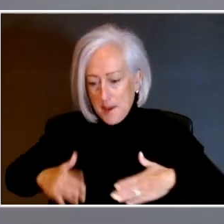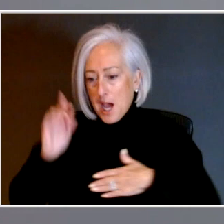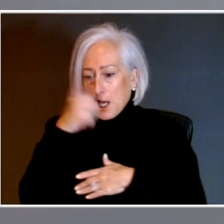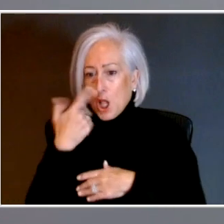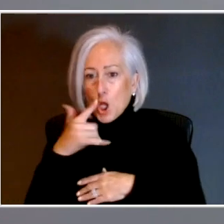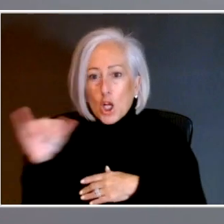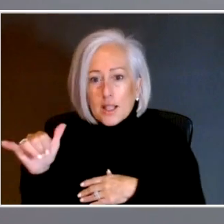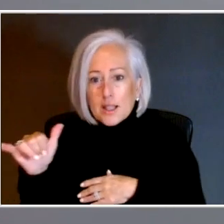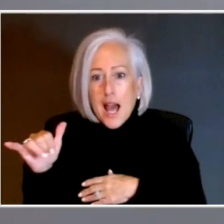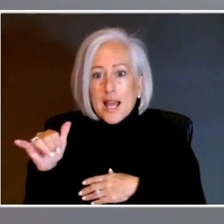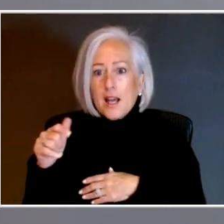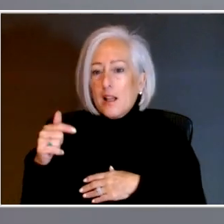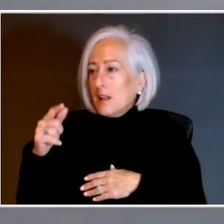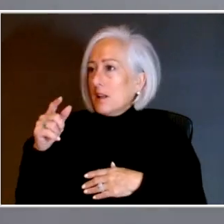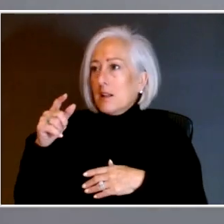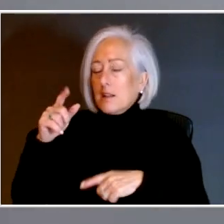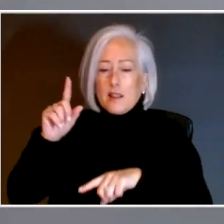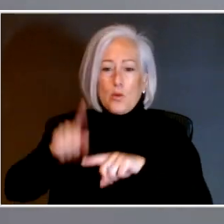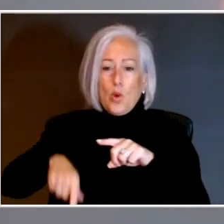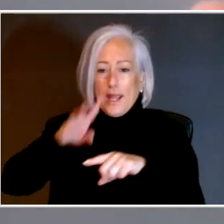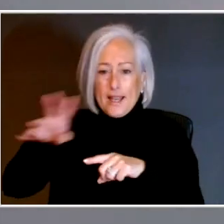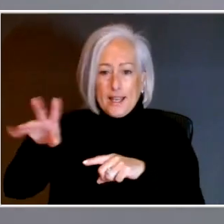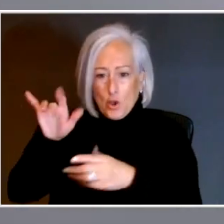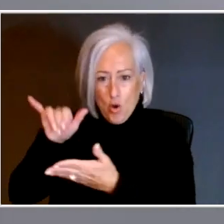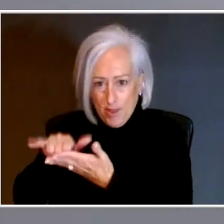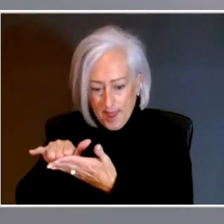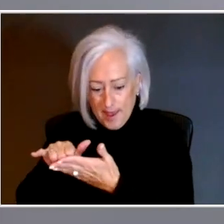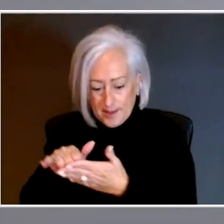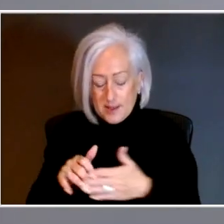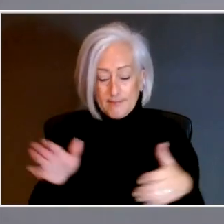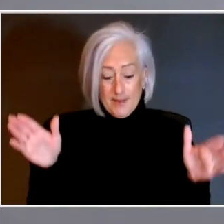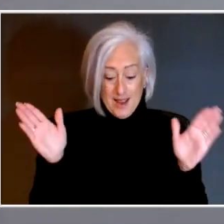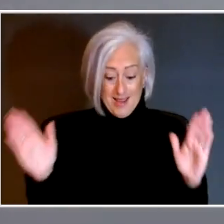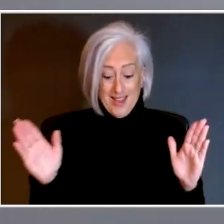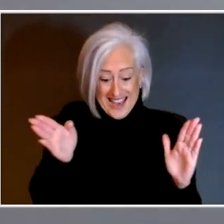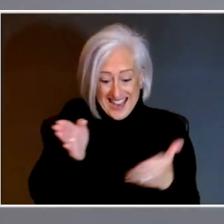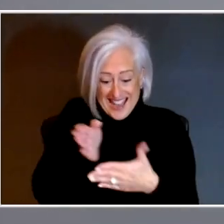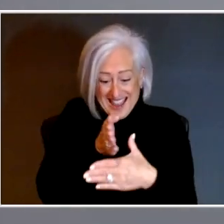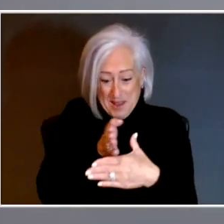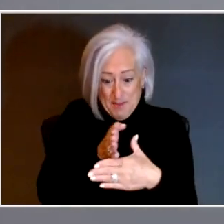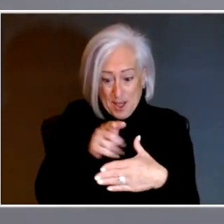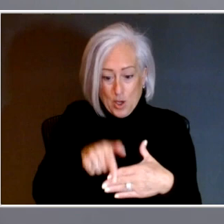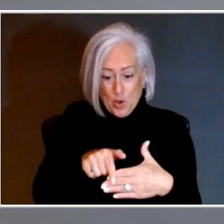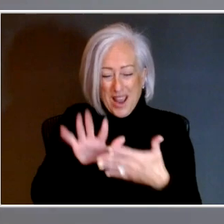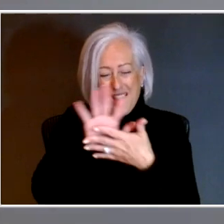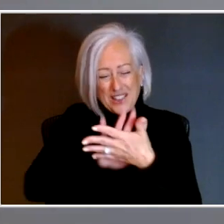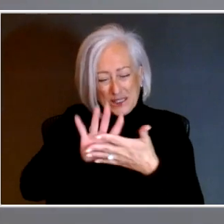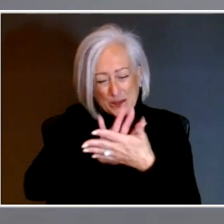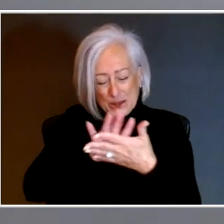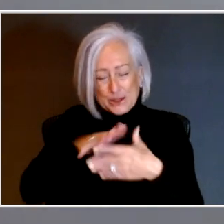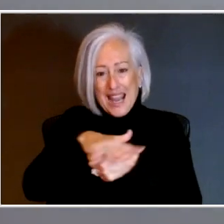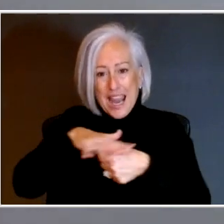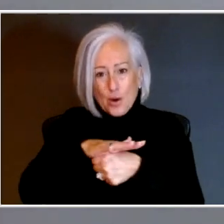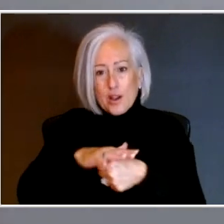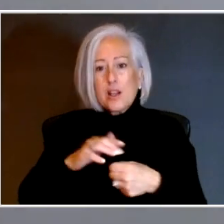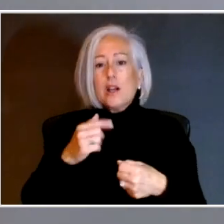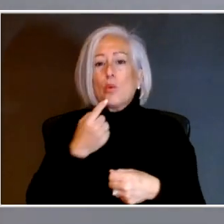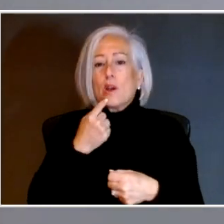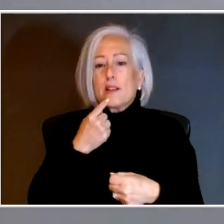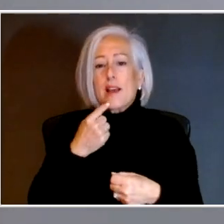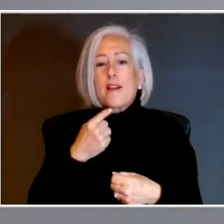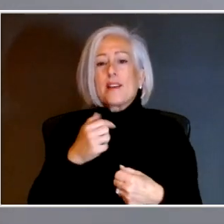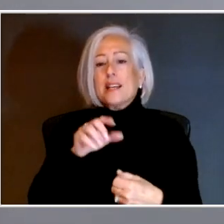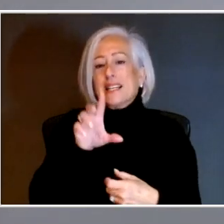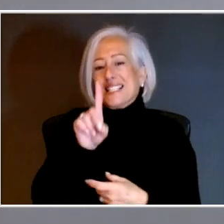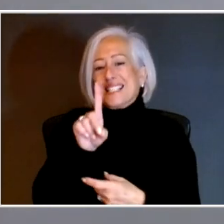very present. They cannot be ignored. And then in the middle, we have sort of this gray area of what we call disordered eating,